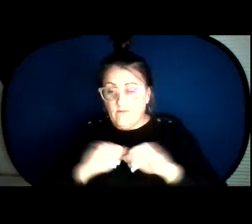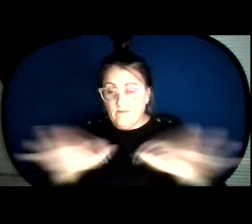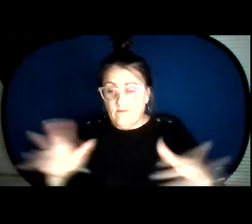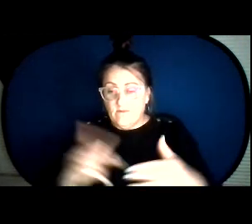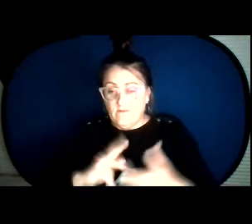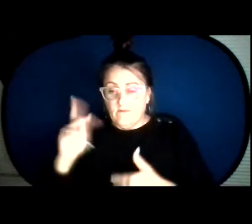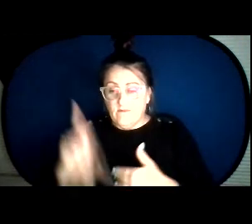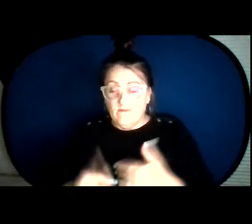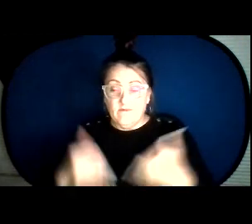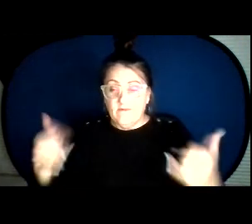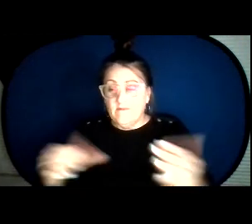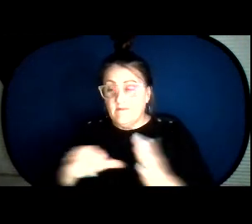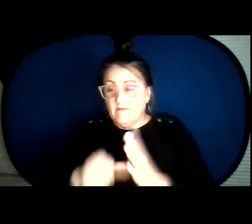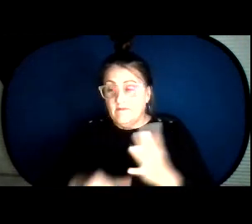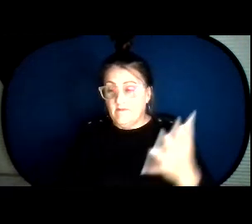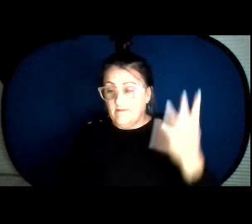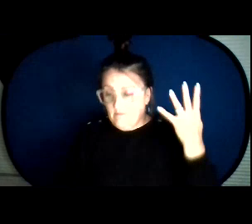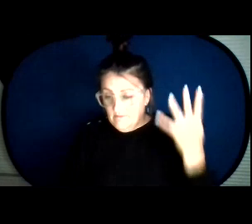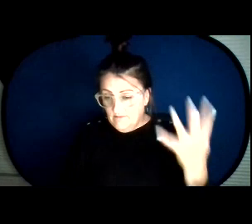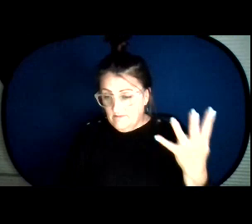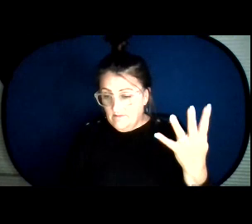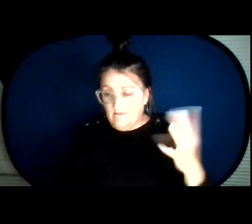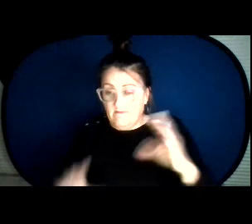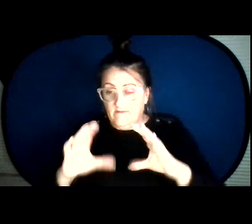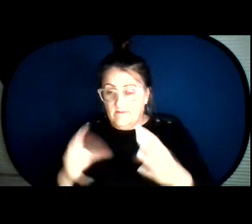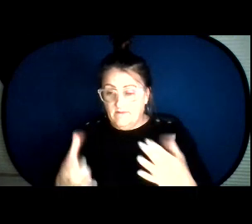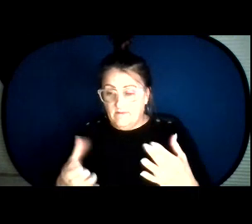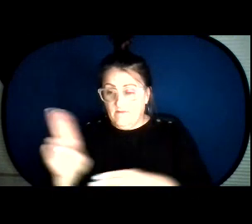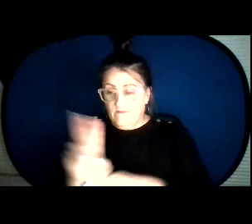I'll highlight 4 key categories of current uses.